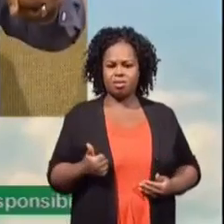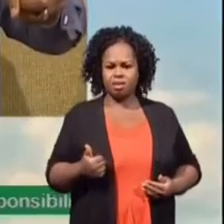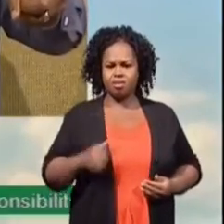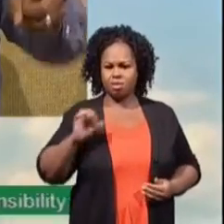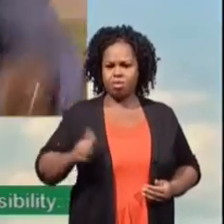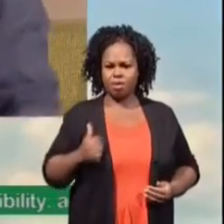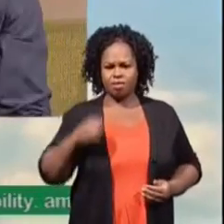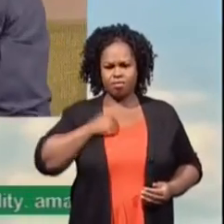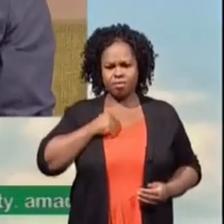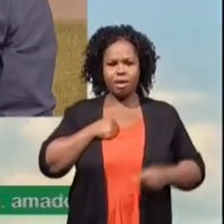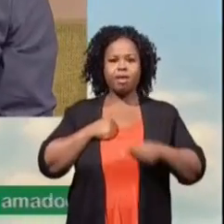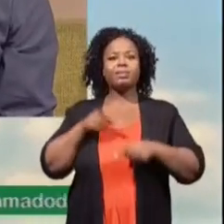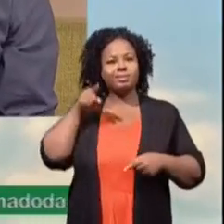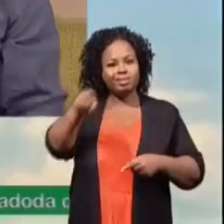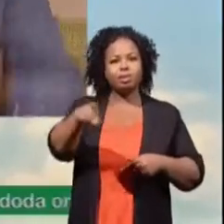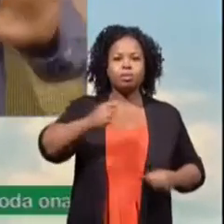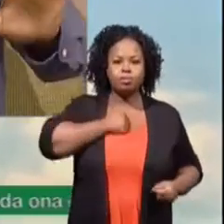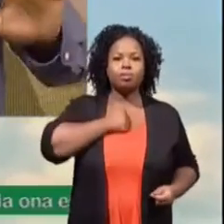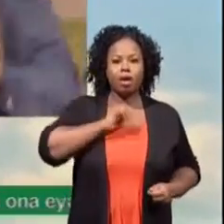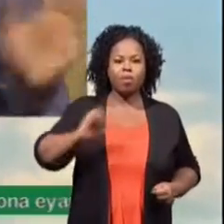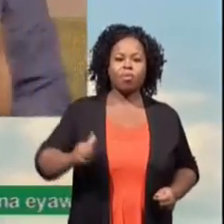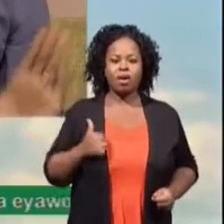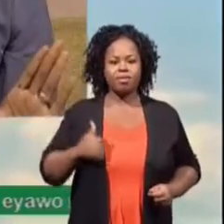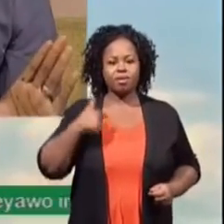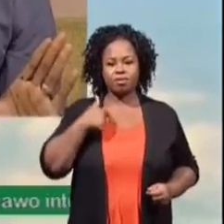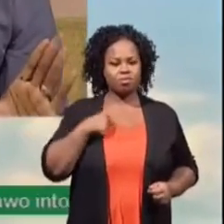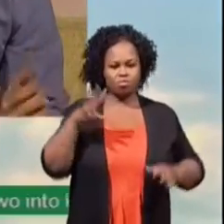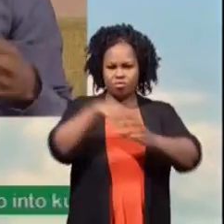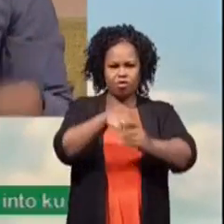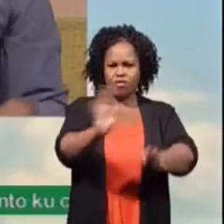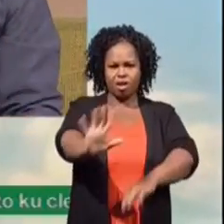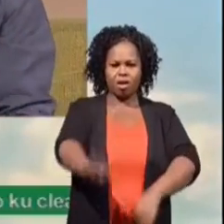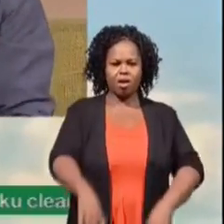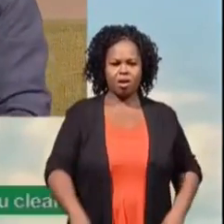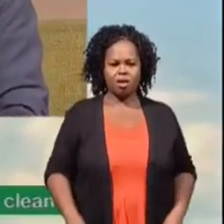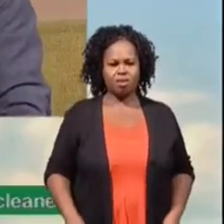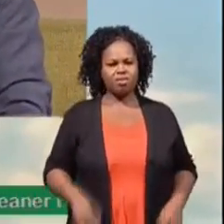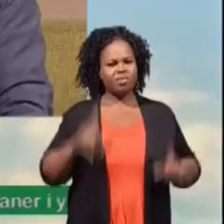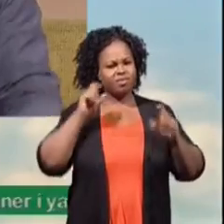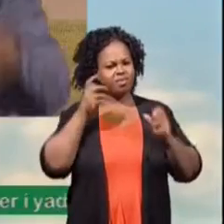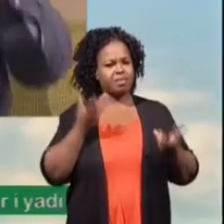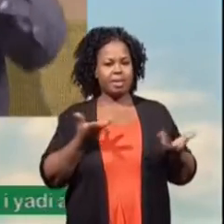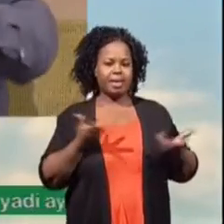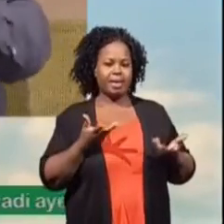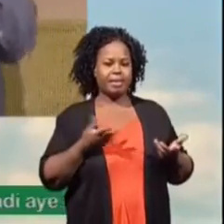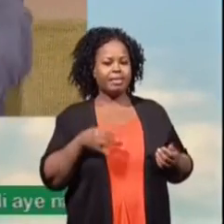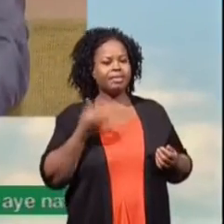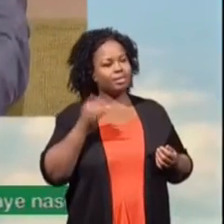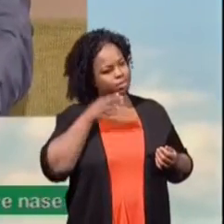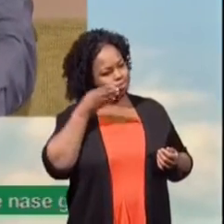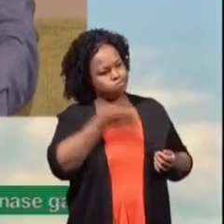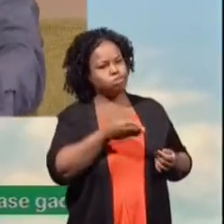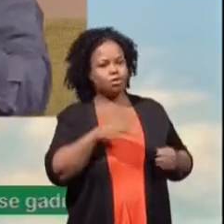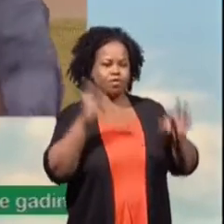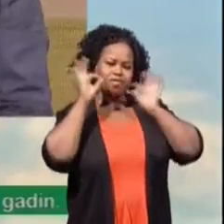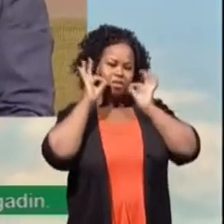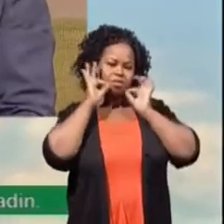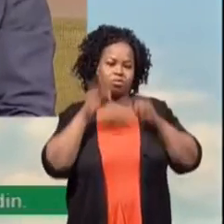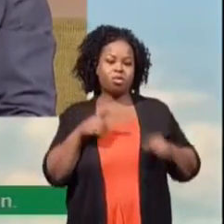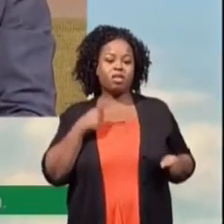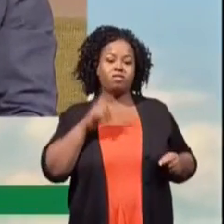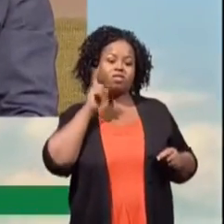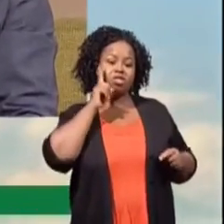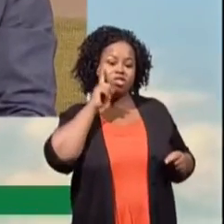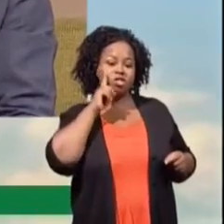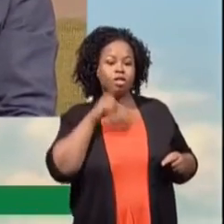lo ngimpepile and lo nkosikazi lo ngale owami nina angendawo sikuphile sisebe ku Facebook sasekhona